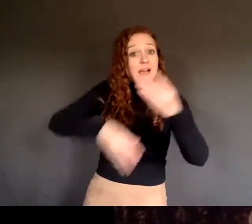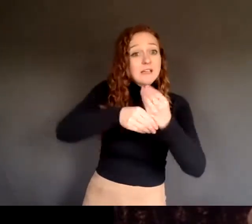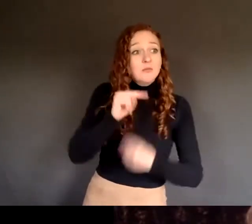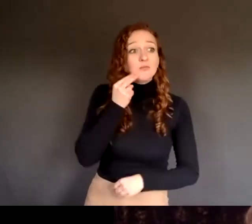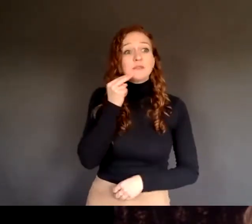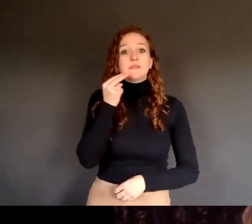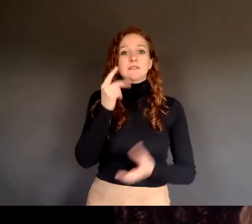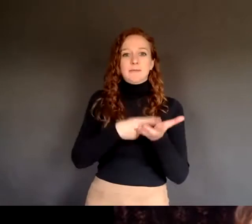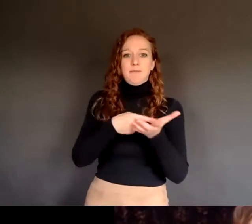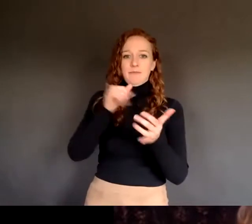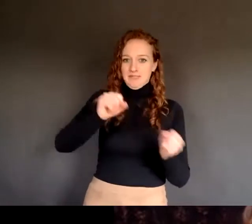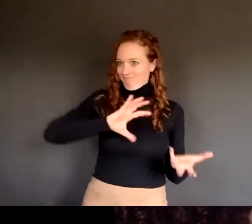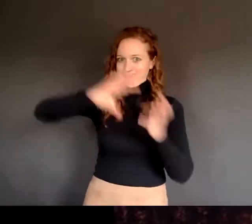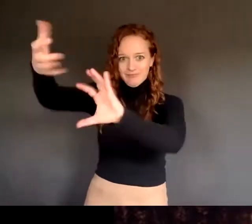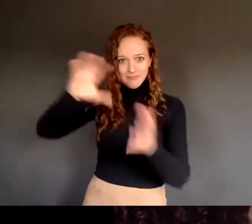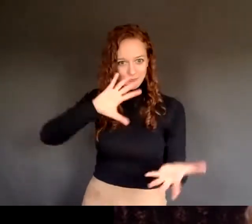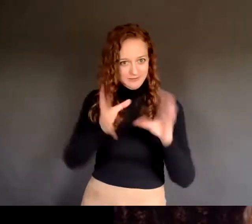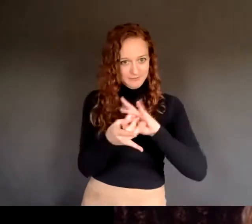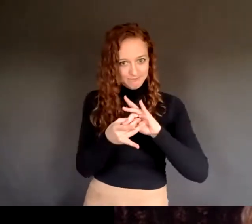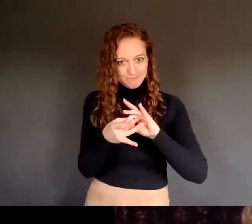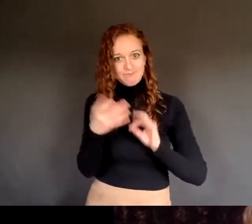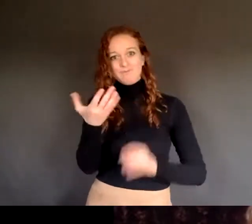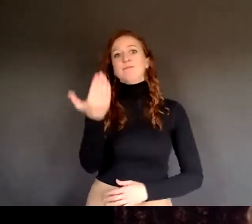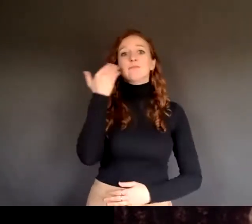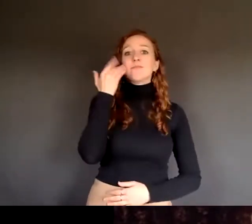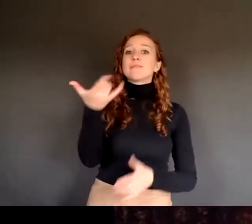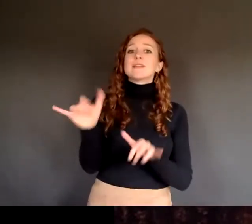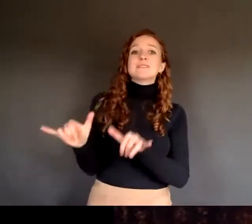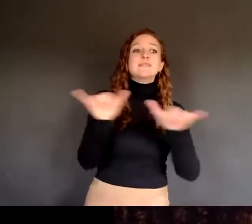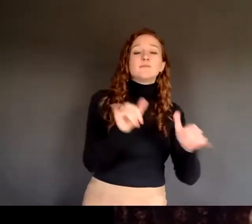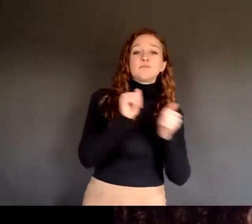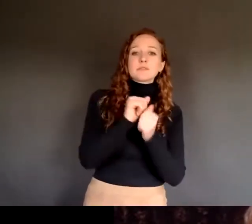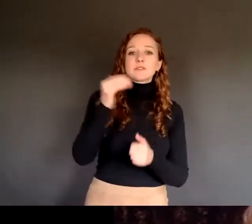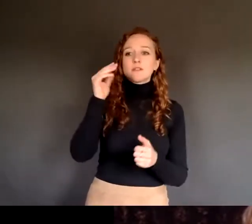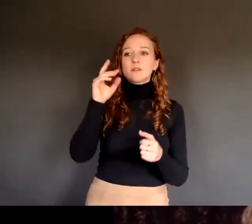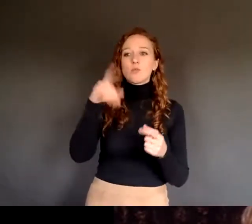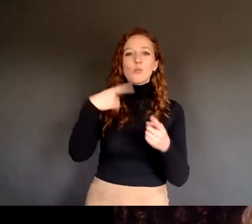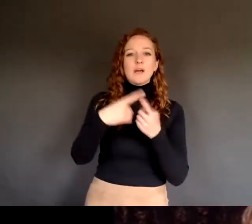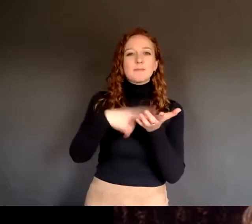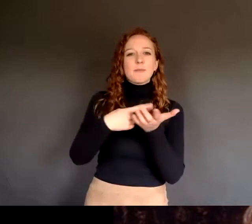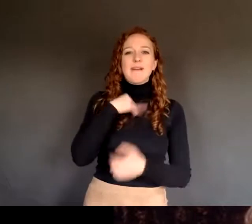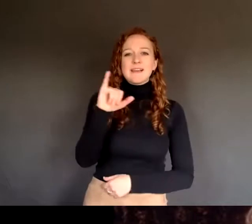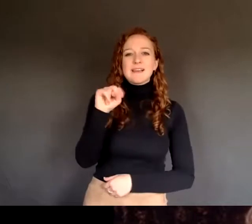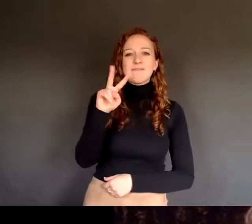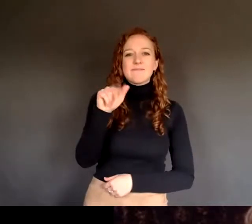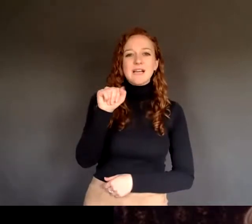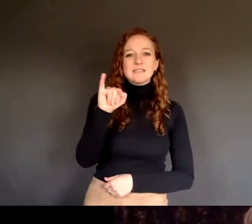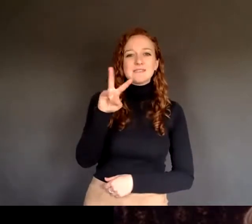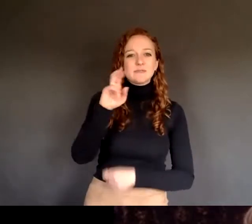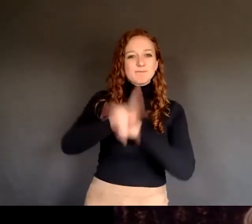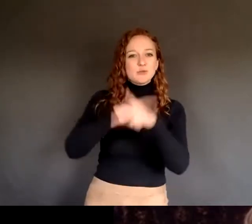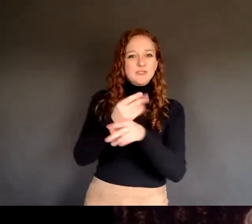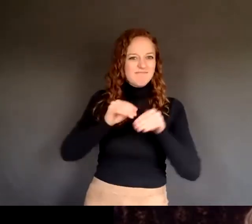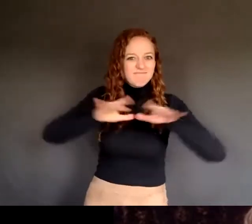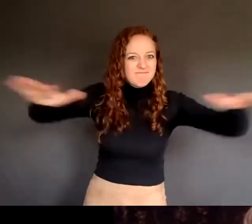where, maybe there's other stress on them. But I want to add too that, it can kind of send the ecosystem kind of spinning for a loop a